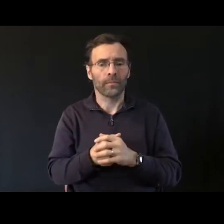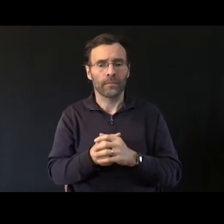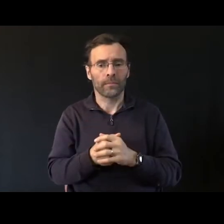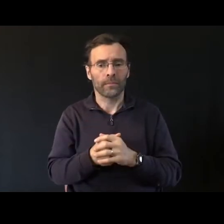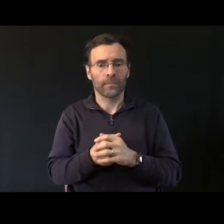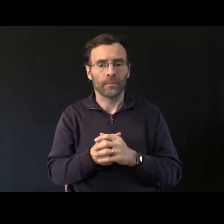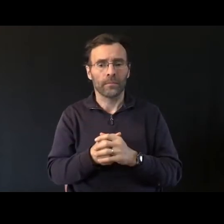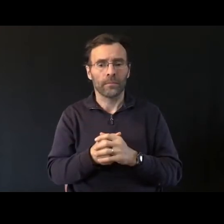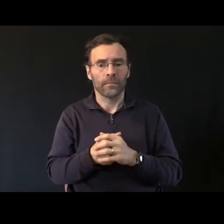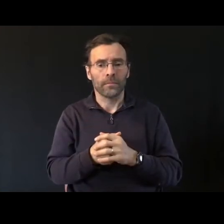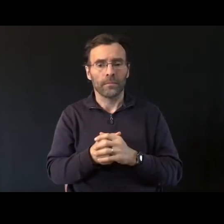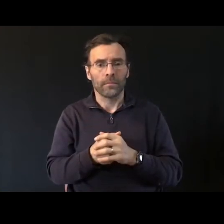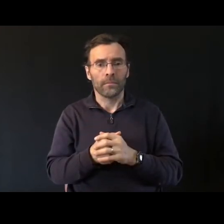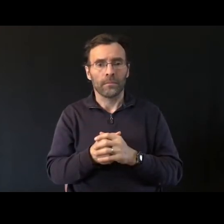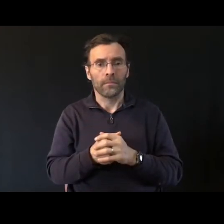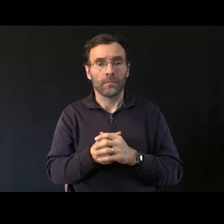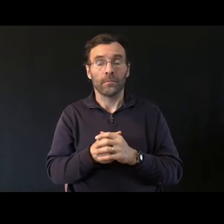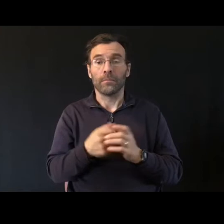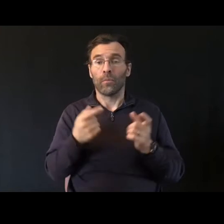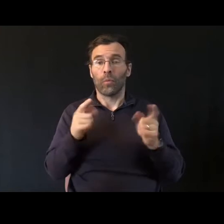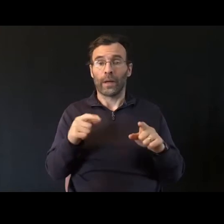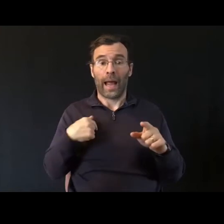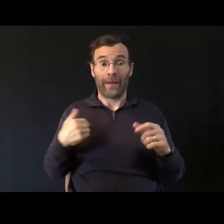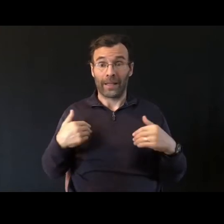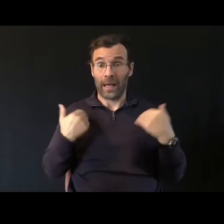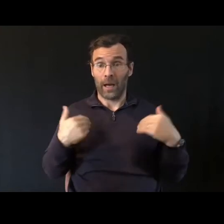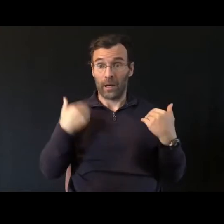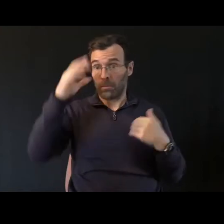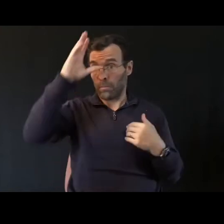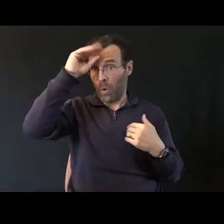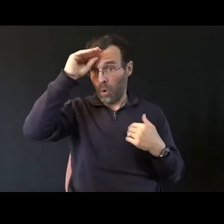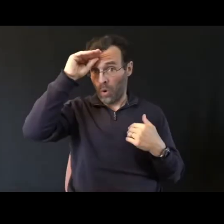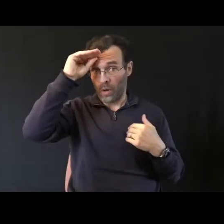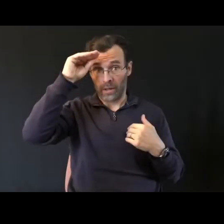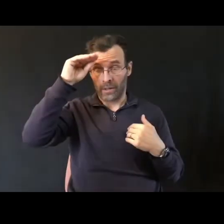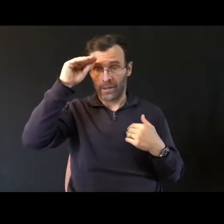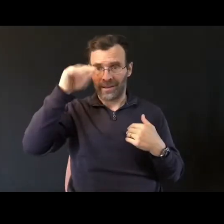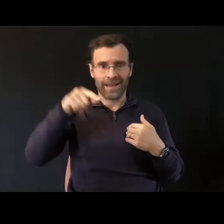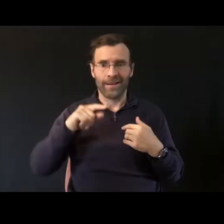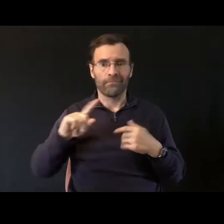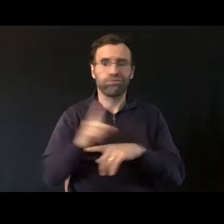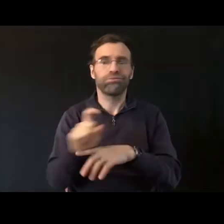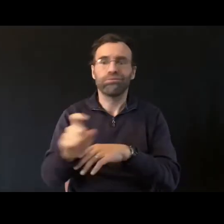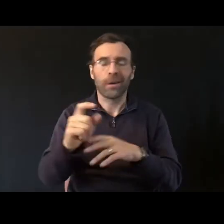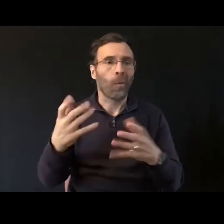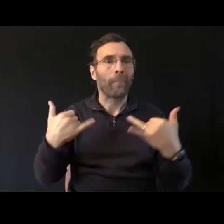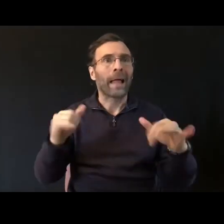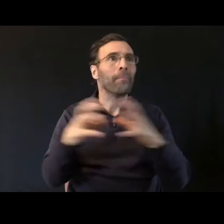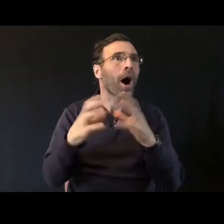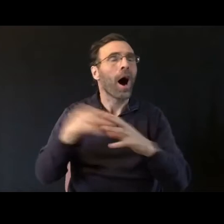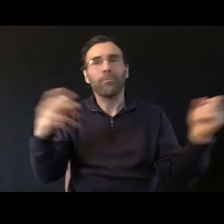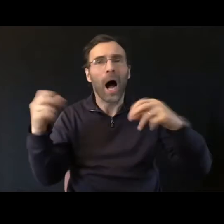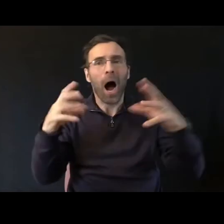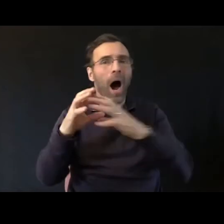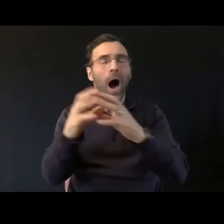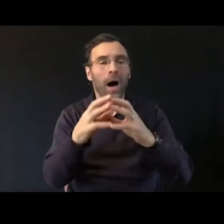when I have this young boy that's rambunctious and wants to play ball, and then